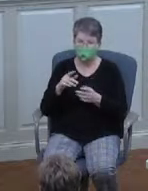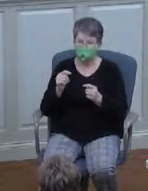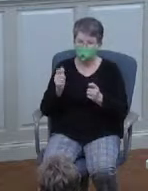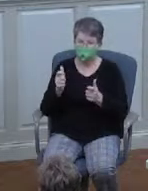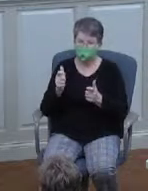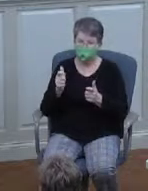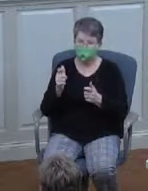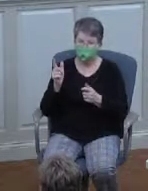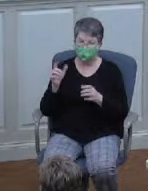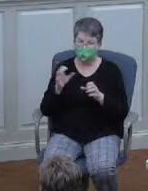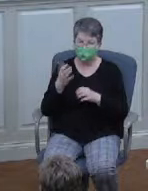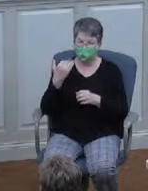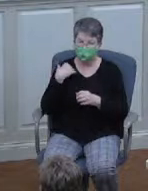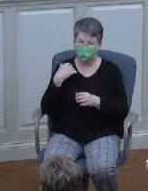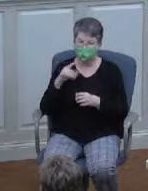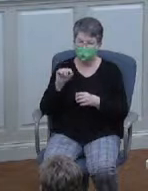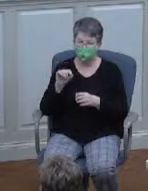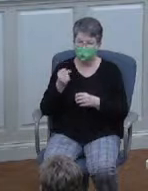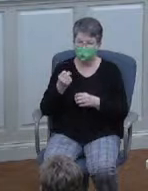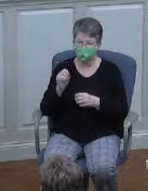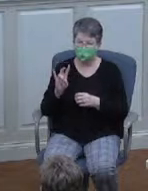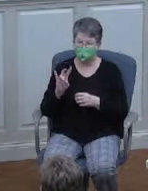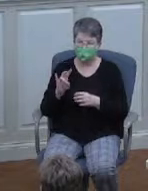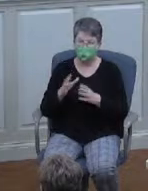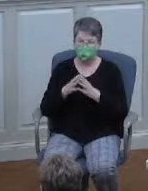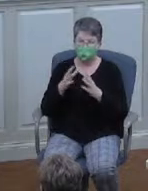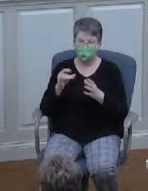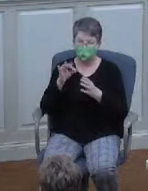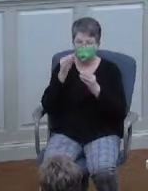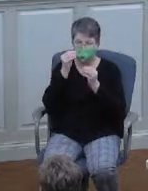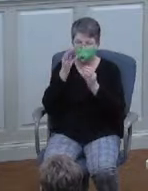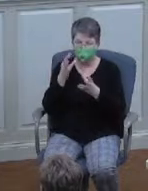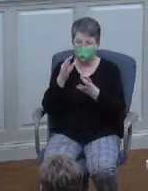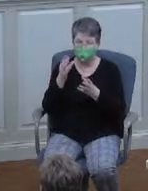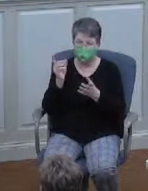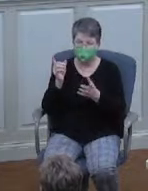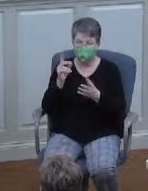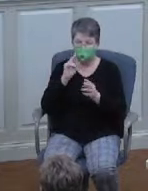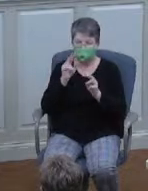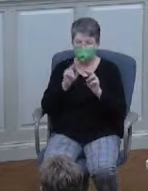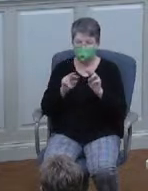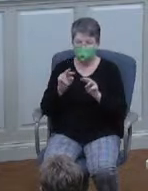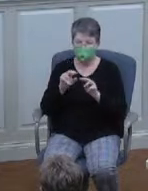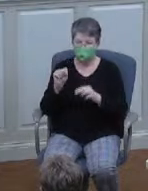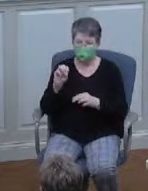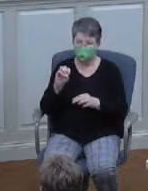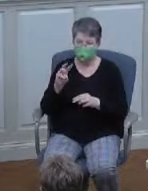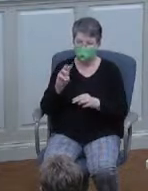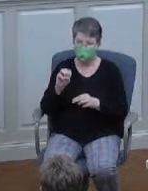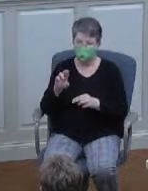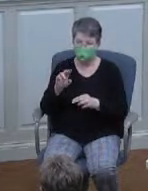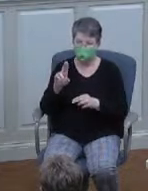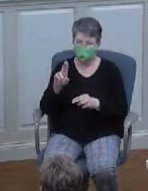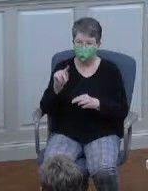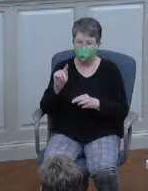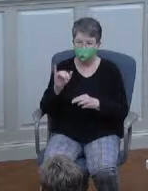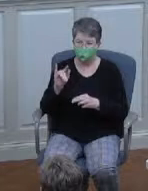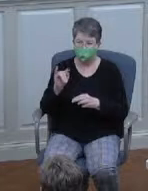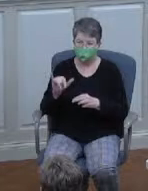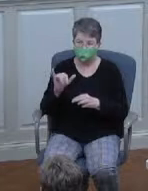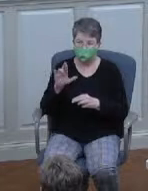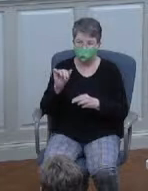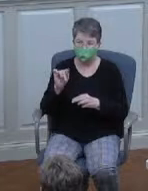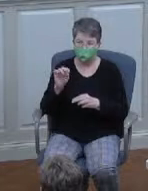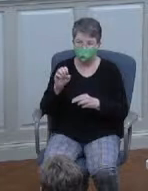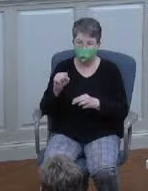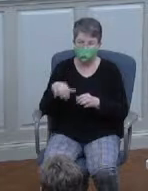quickly. This was done back in 2017. Essentially, a lot of the information in this is looking at sewer utility rates around the city and how